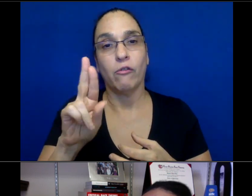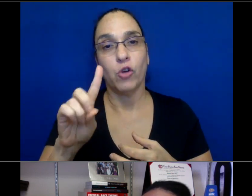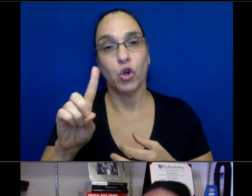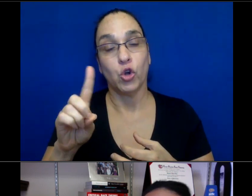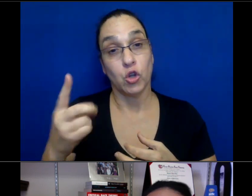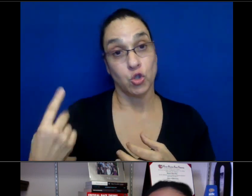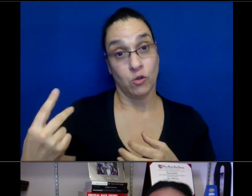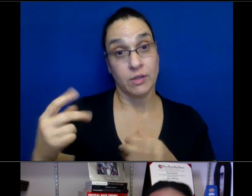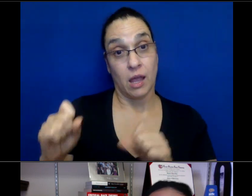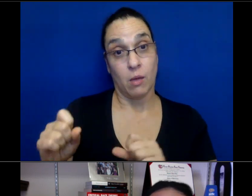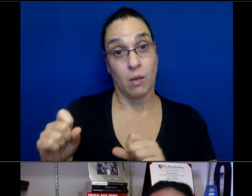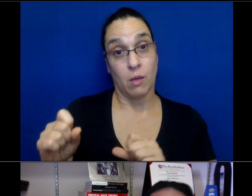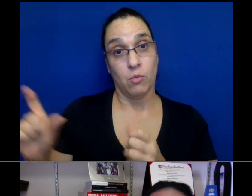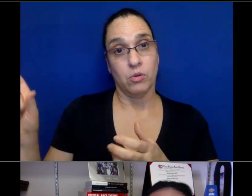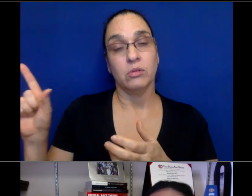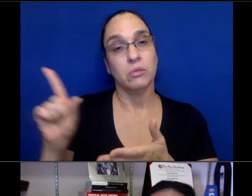think